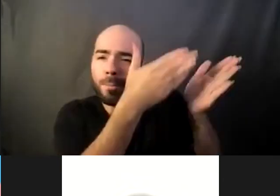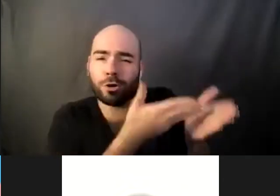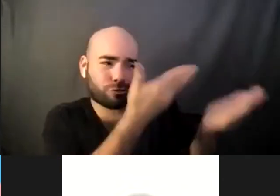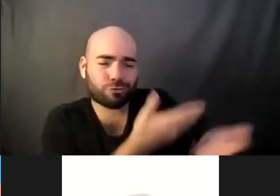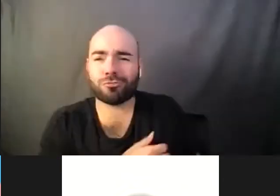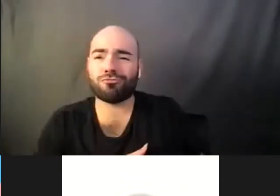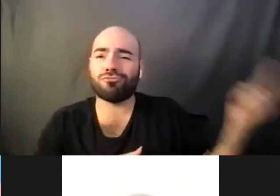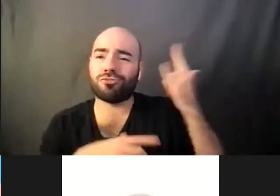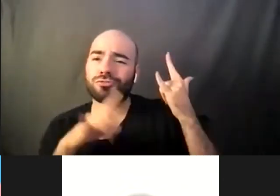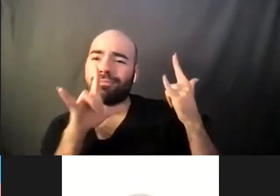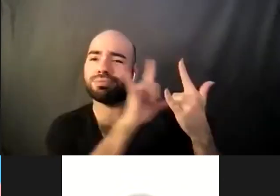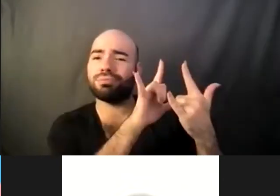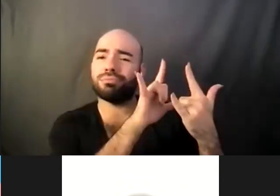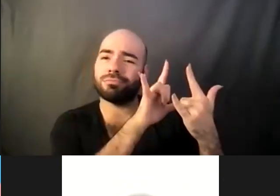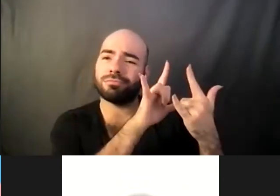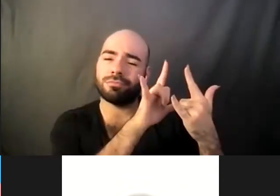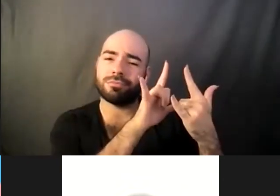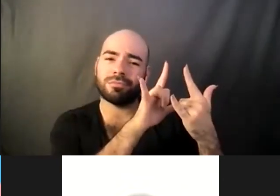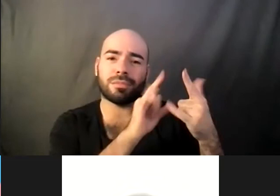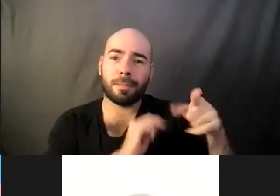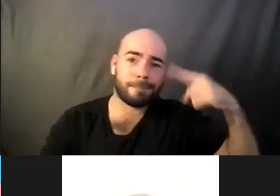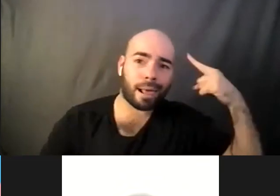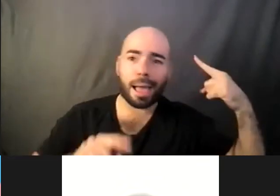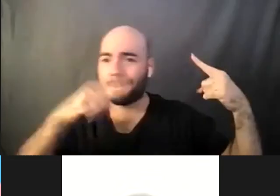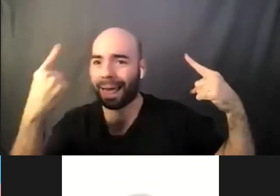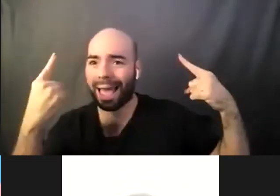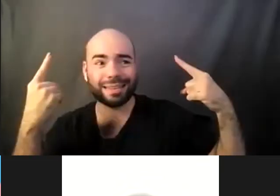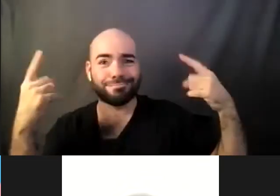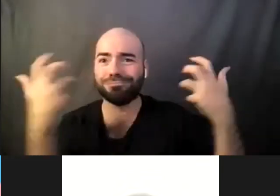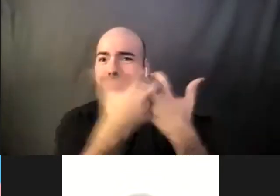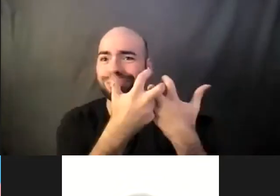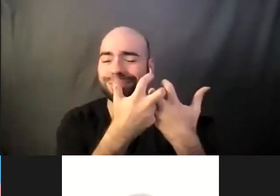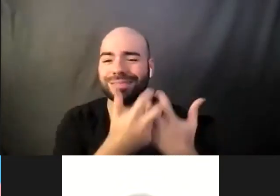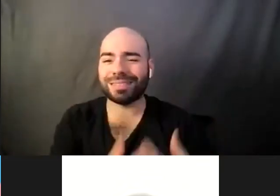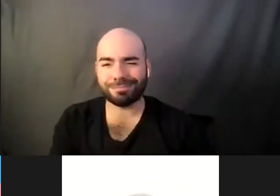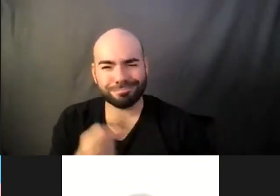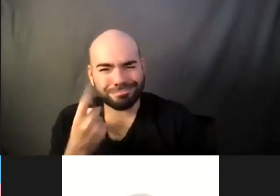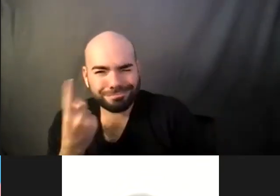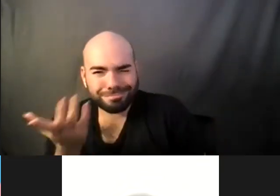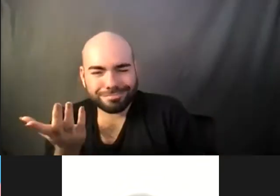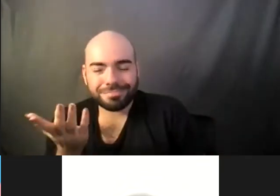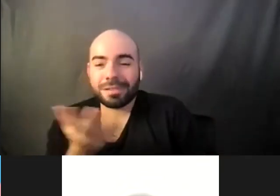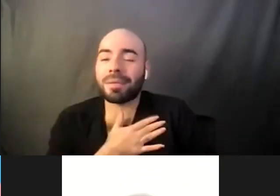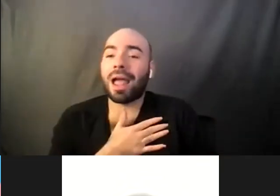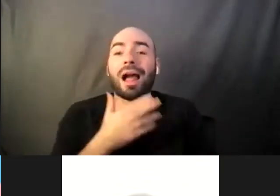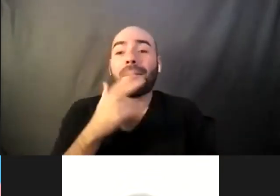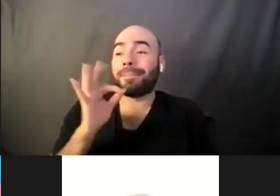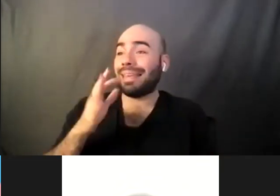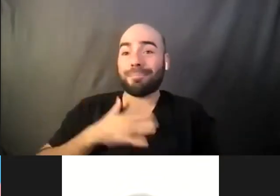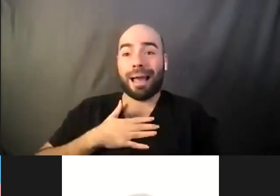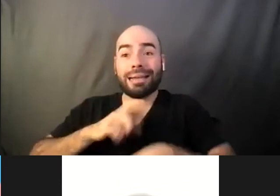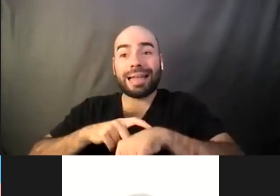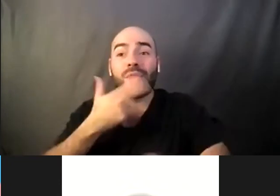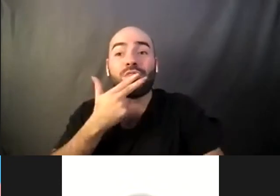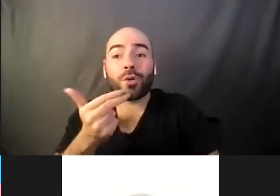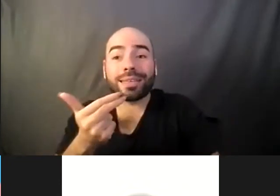them. They're Black, I'm Black, you know what I'm saying? It's like, my 13-year-old self would be very happy with how this turned